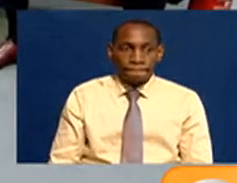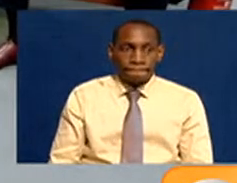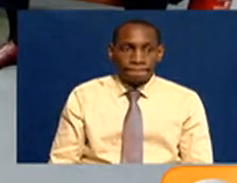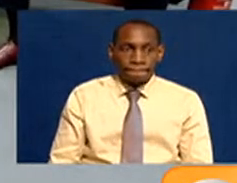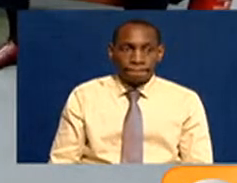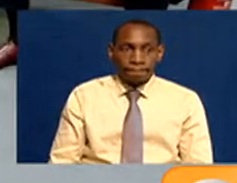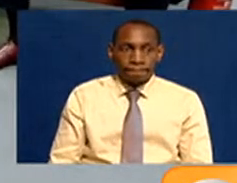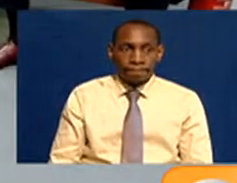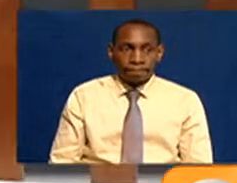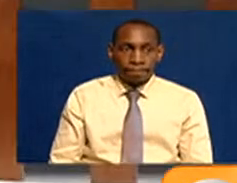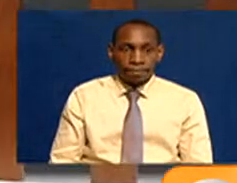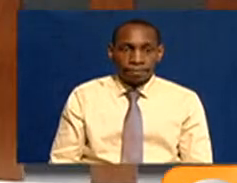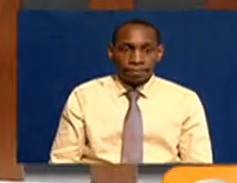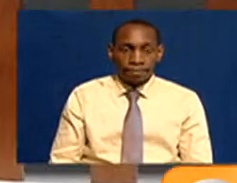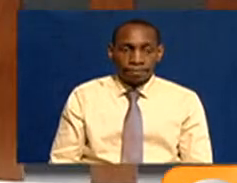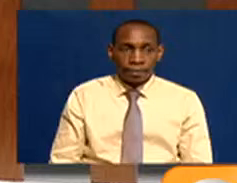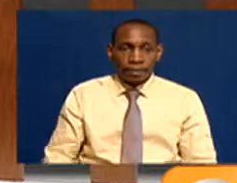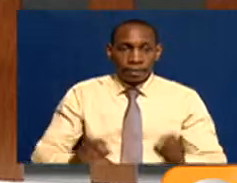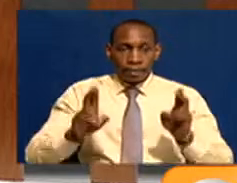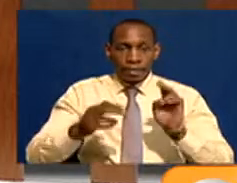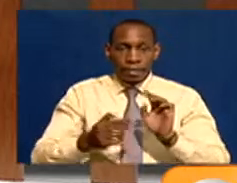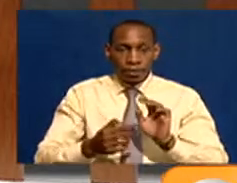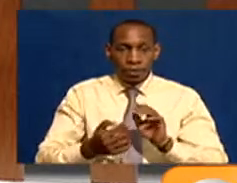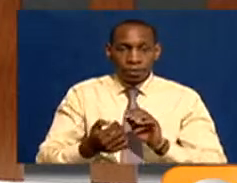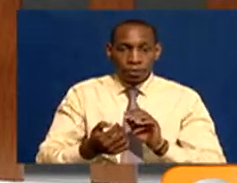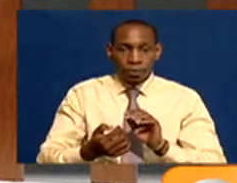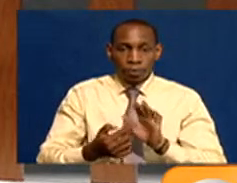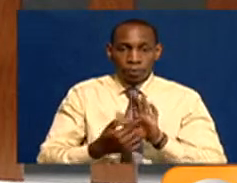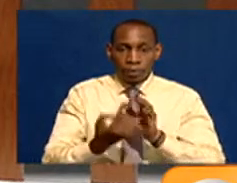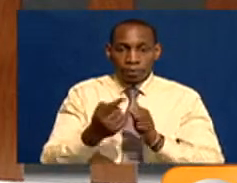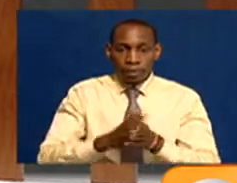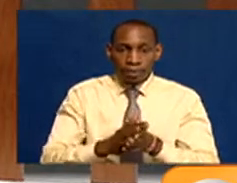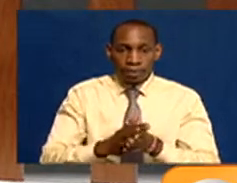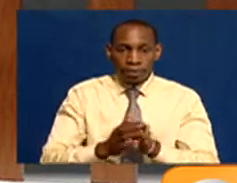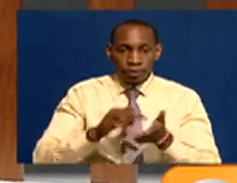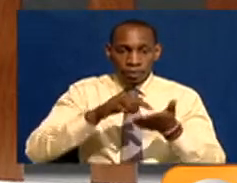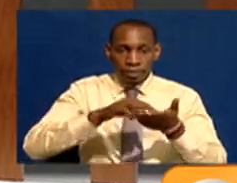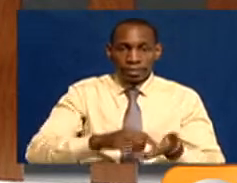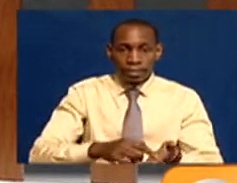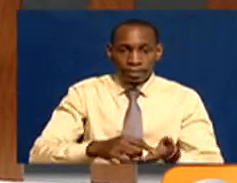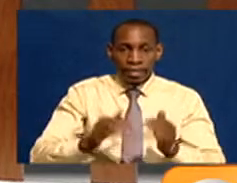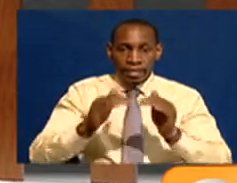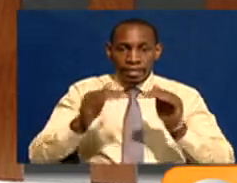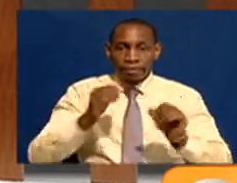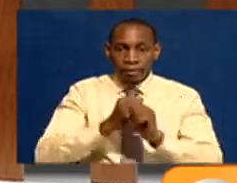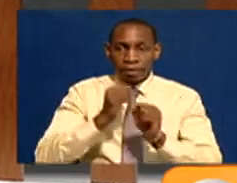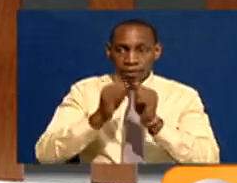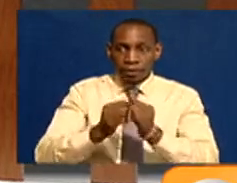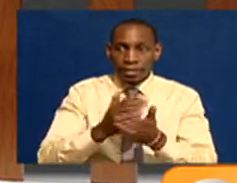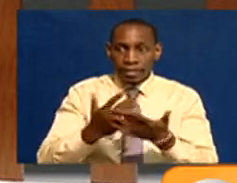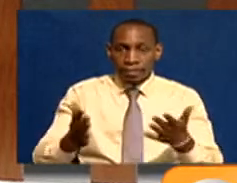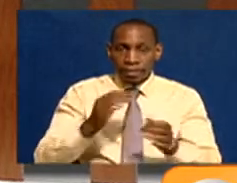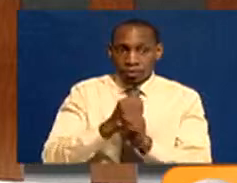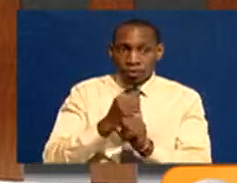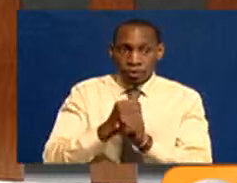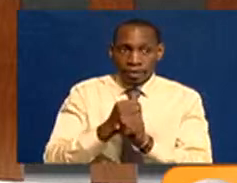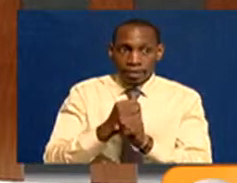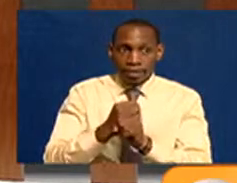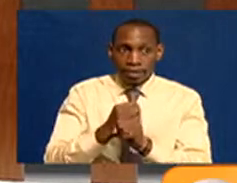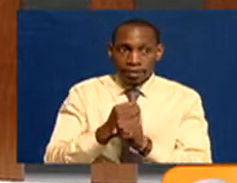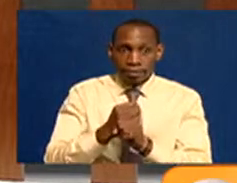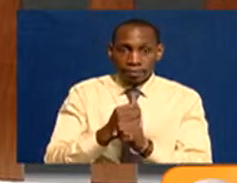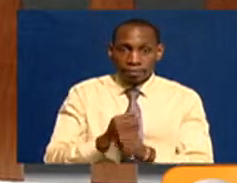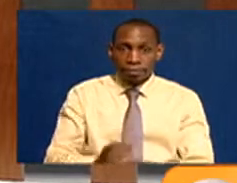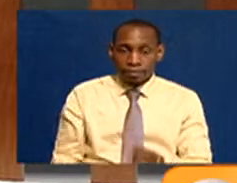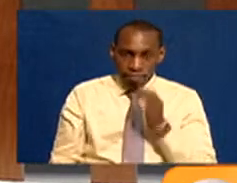Murkomen and Susan have pointed out is the level of collaboration we have in this government. Correct. Some of the things we do, I am finding